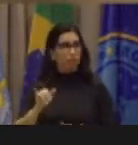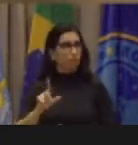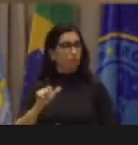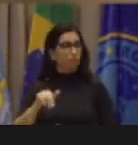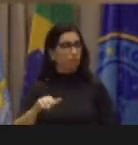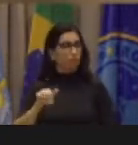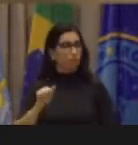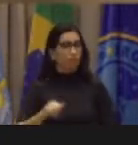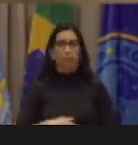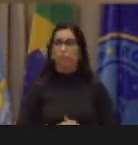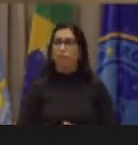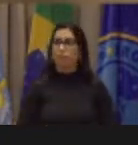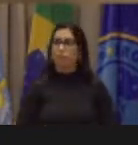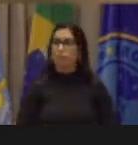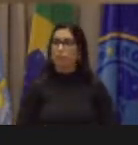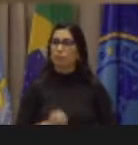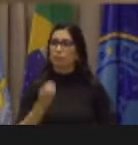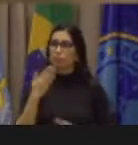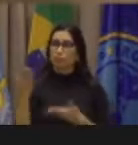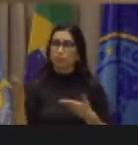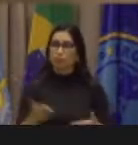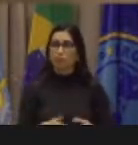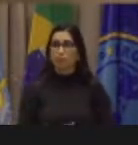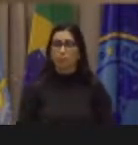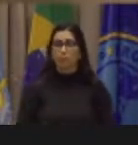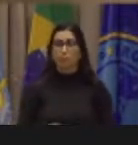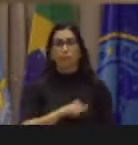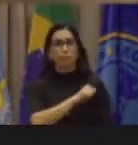Dr. Jaime Santos Neves,